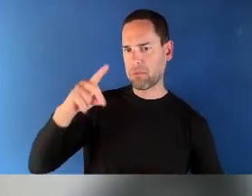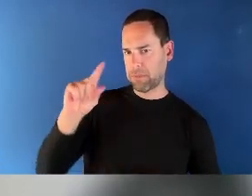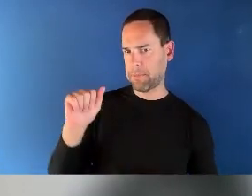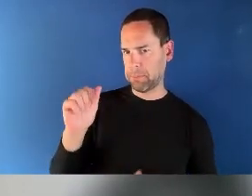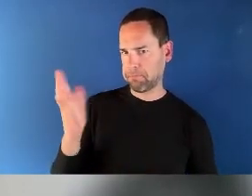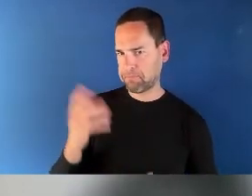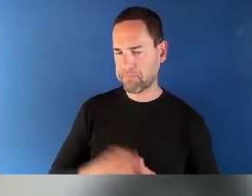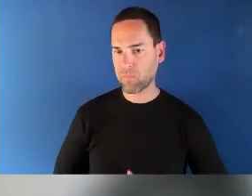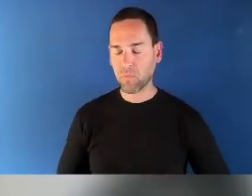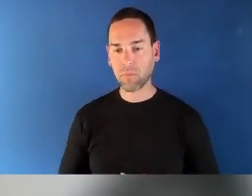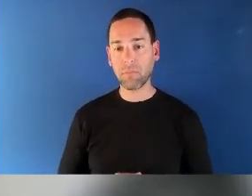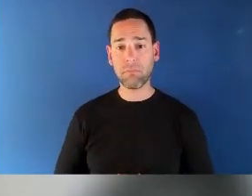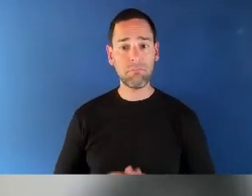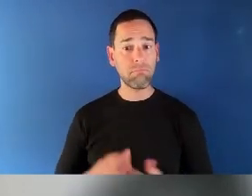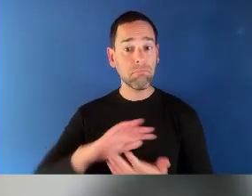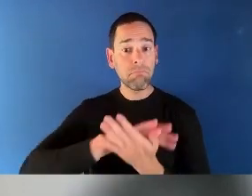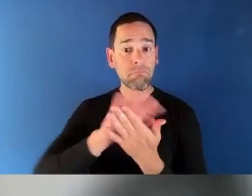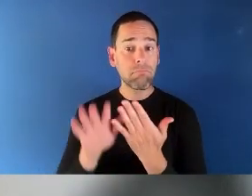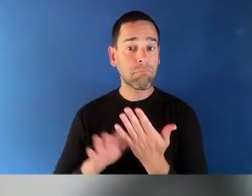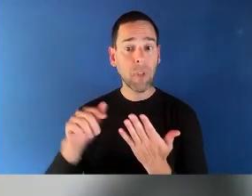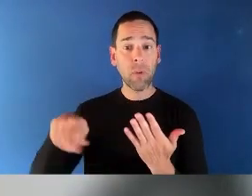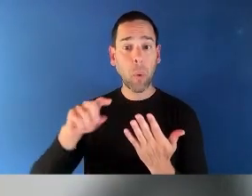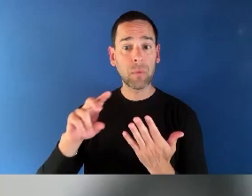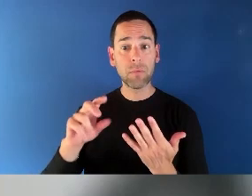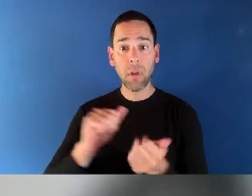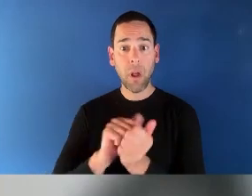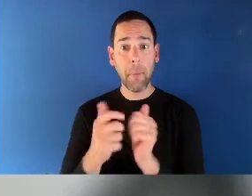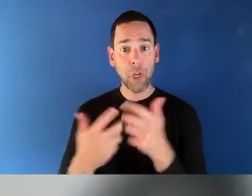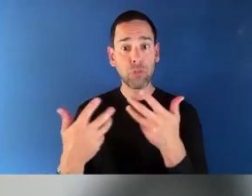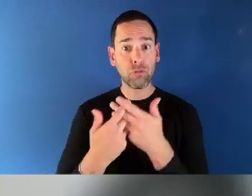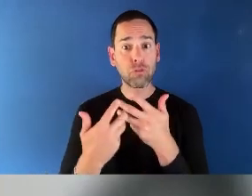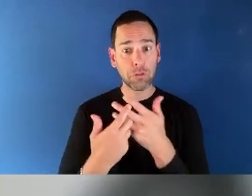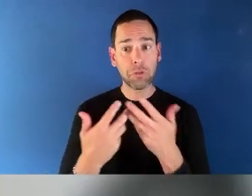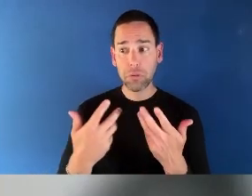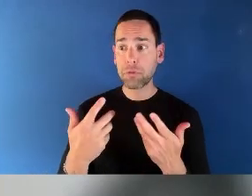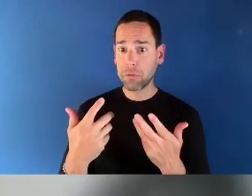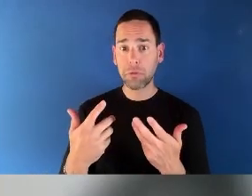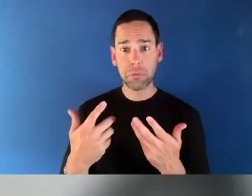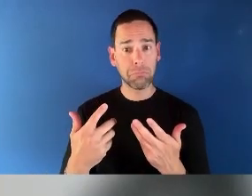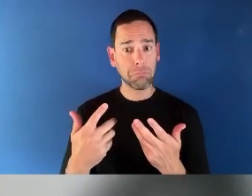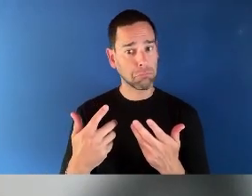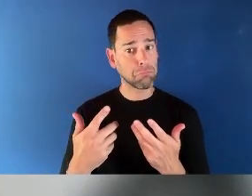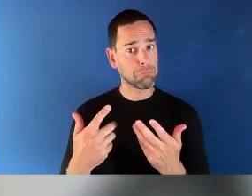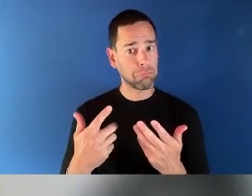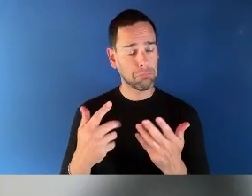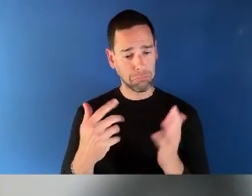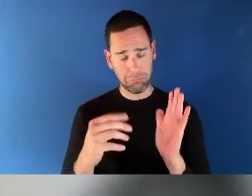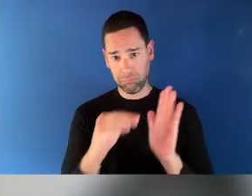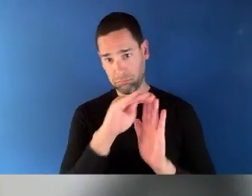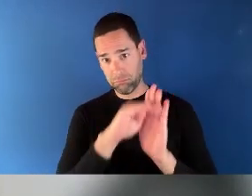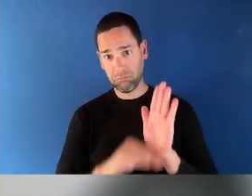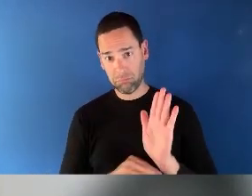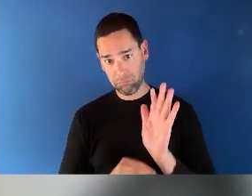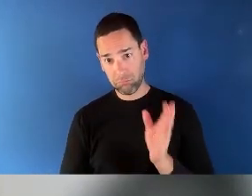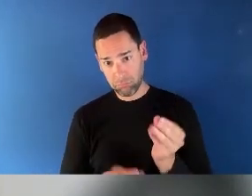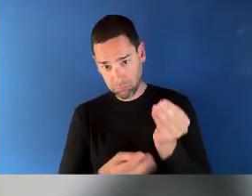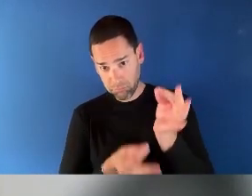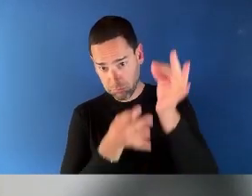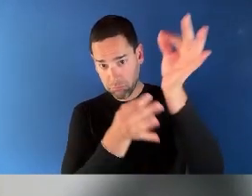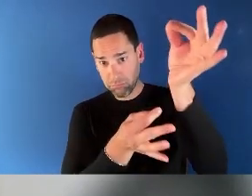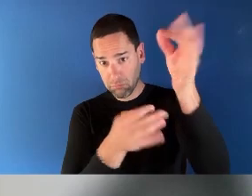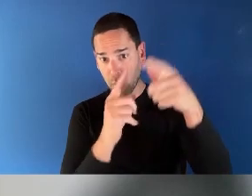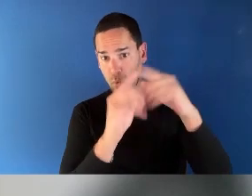so these accommodations are communicated directly from me and the Student Access Center to